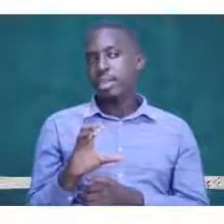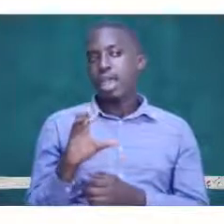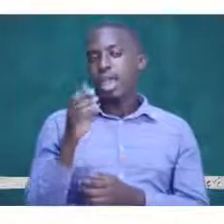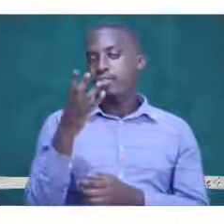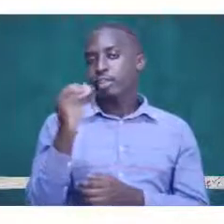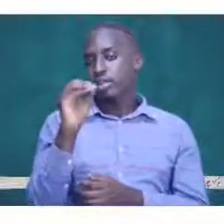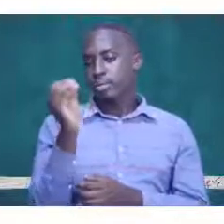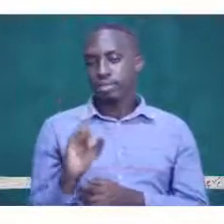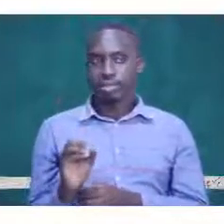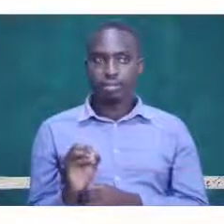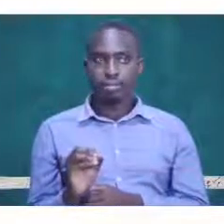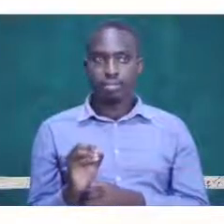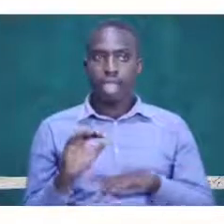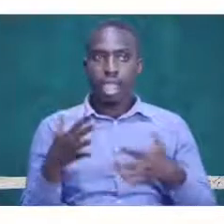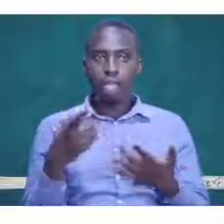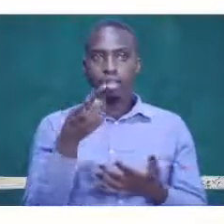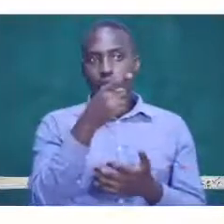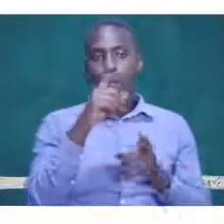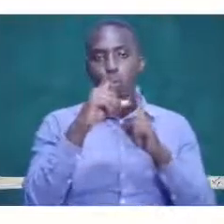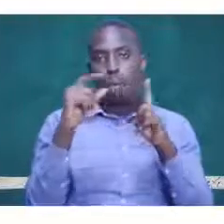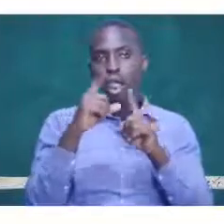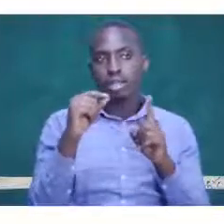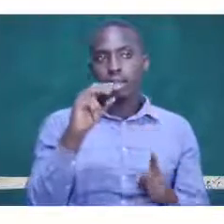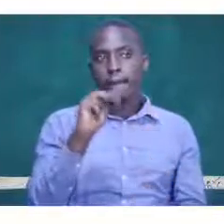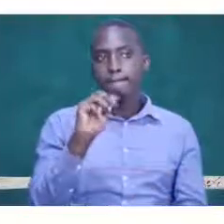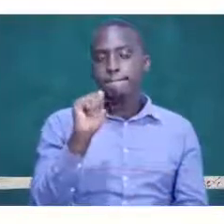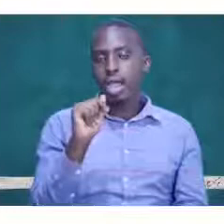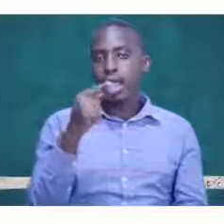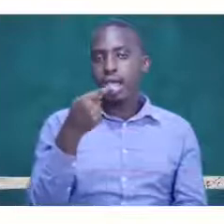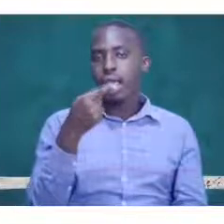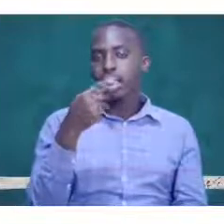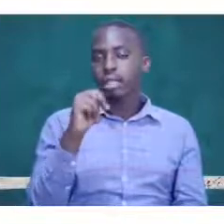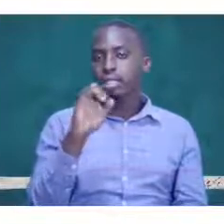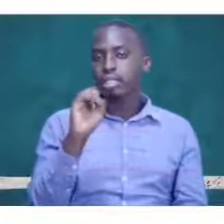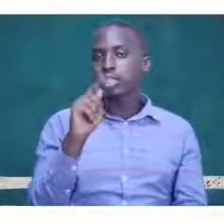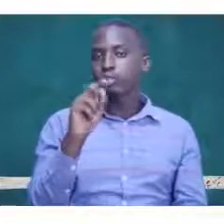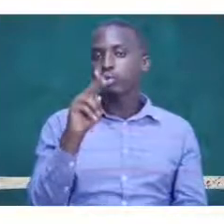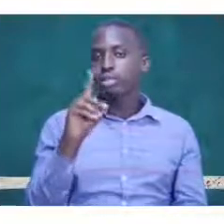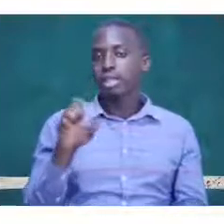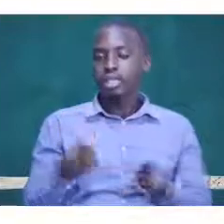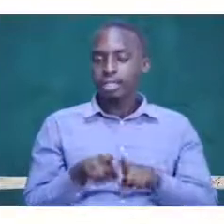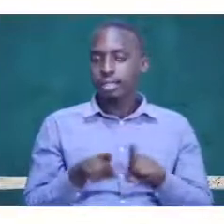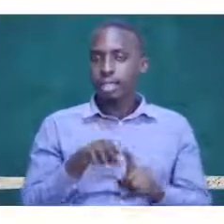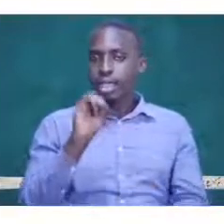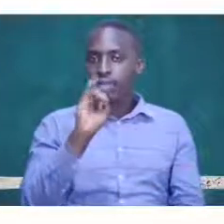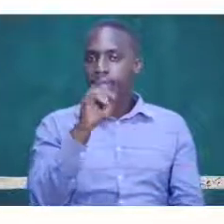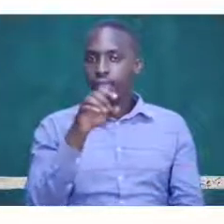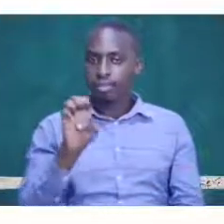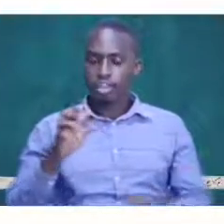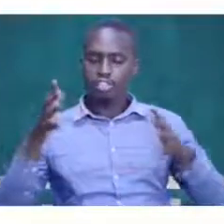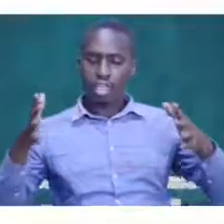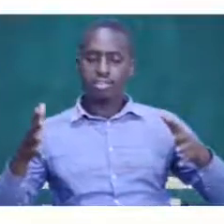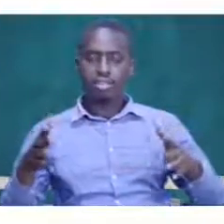of the multiplier? Because the word magnitude means the size. We are looking for the size of the multiplier. Now, on solution